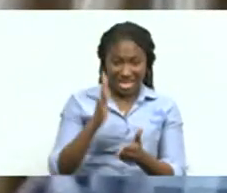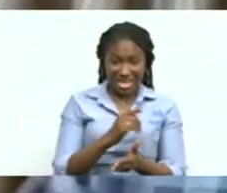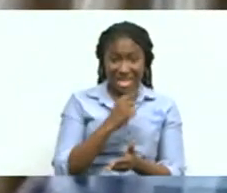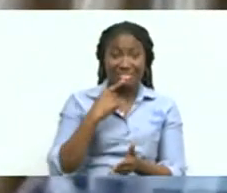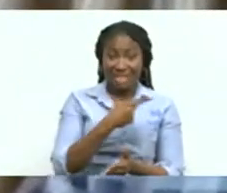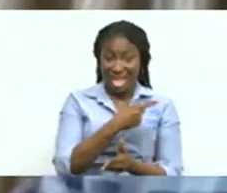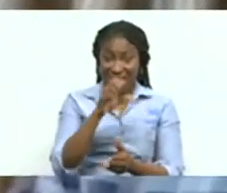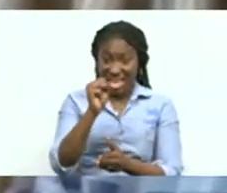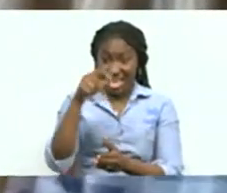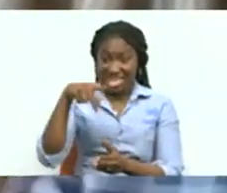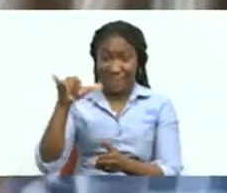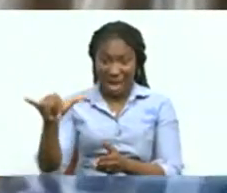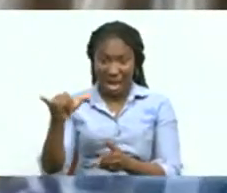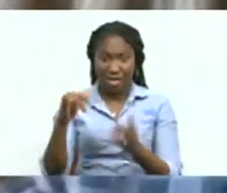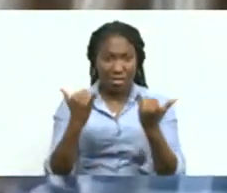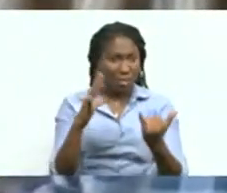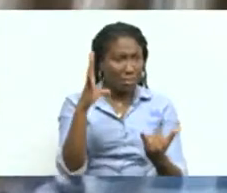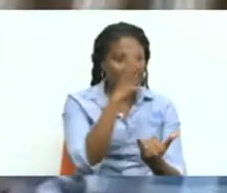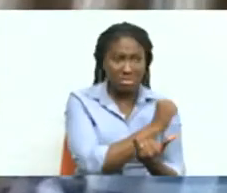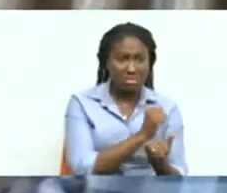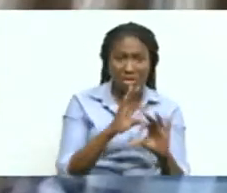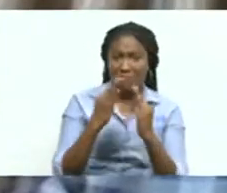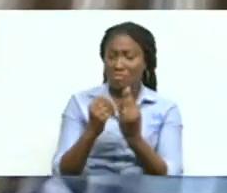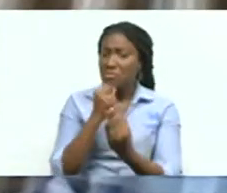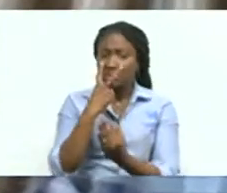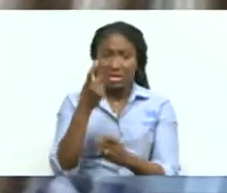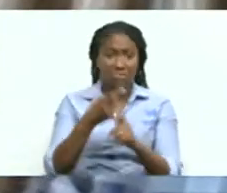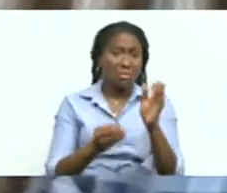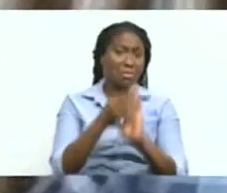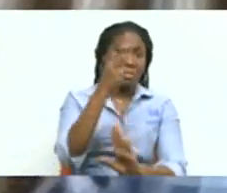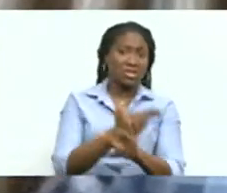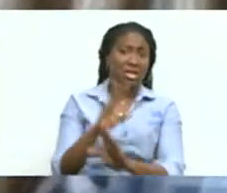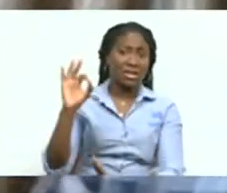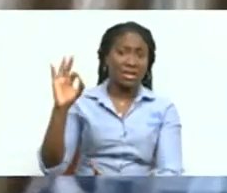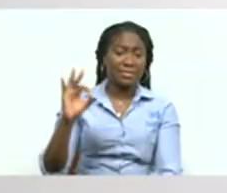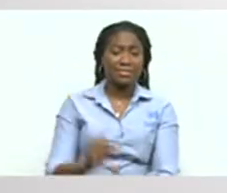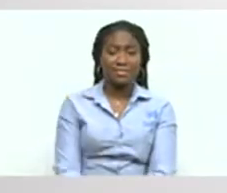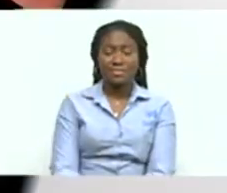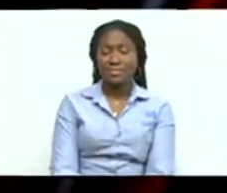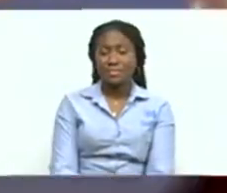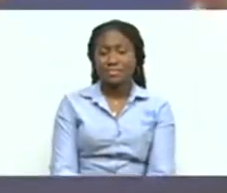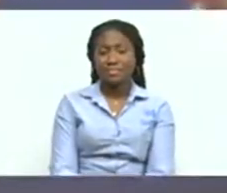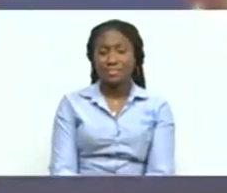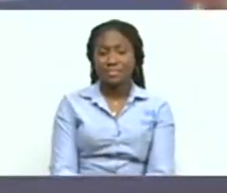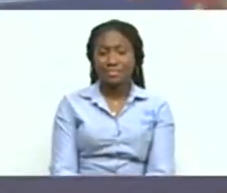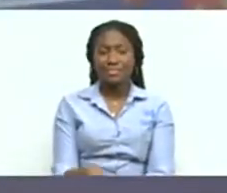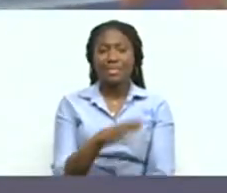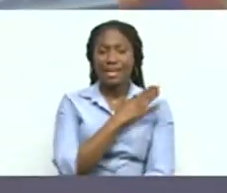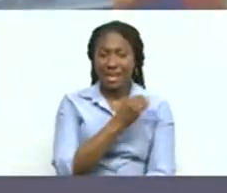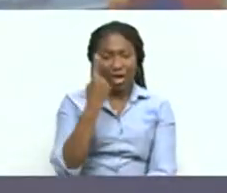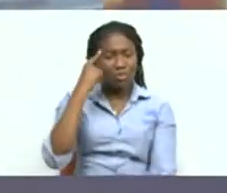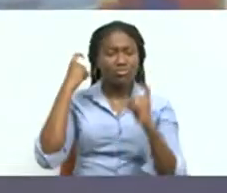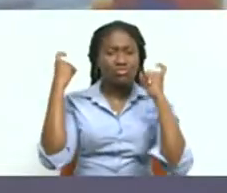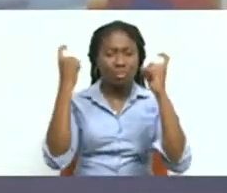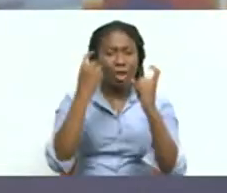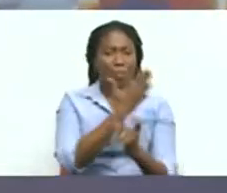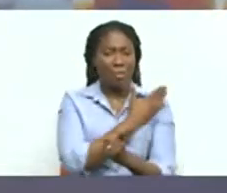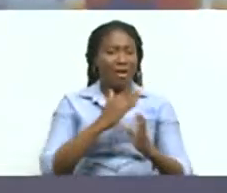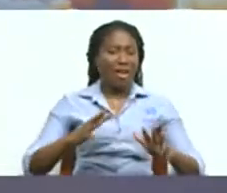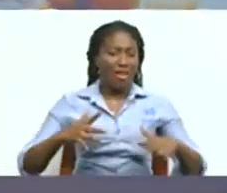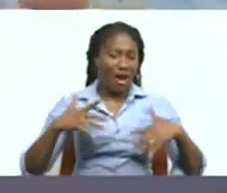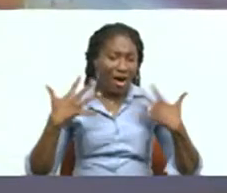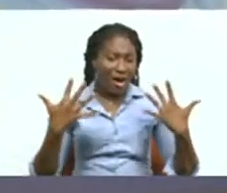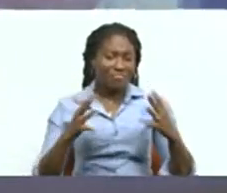at the SSA, has gone missing. Relatives haven't seen him since March 9th. To recognize his life and